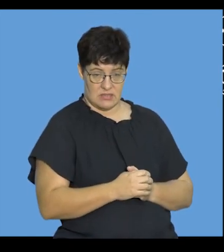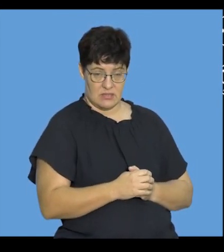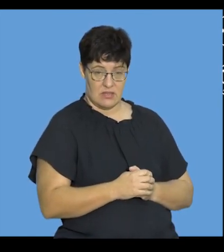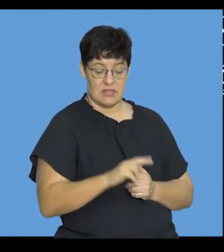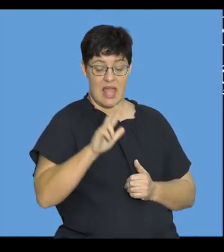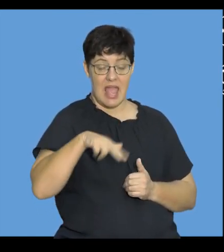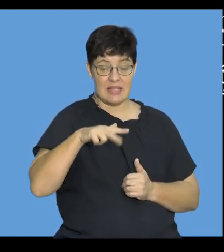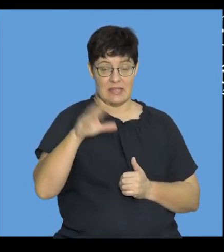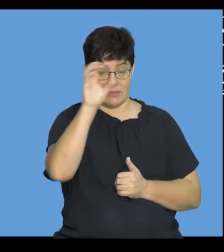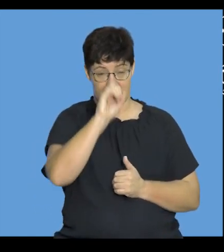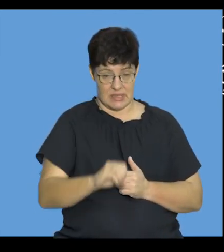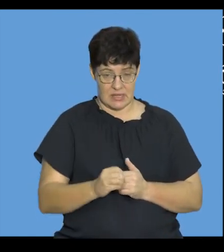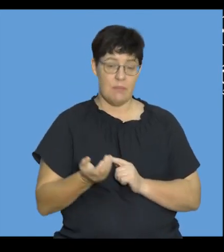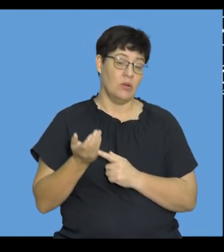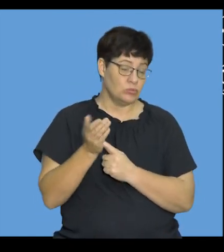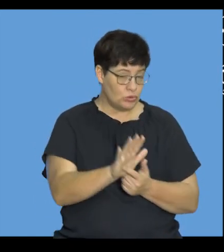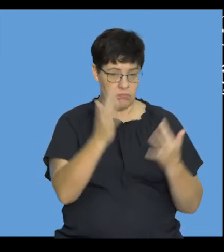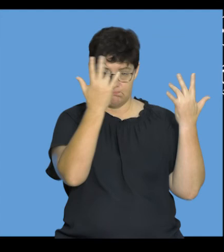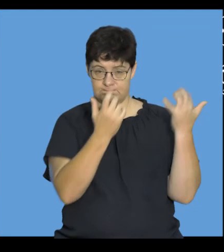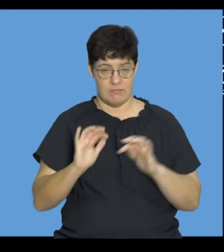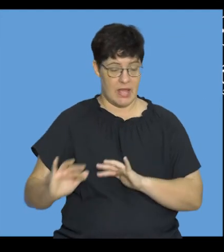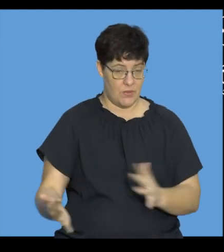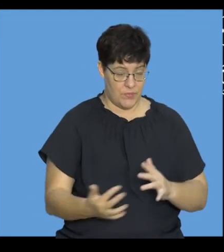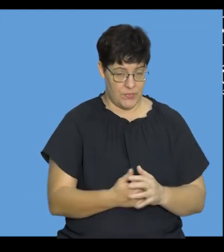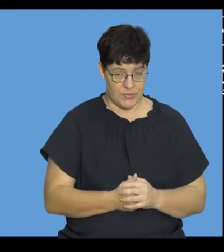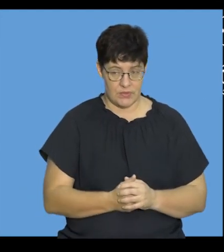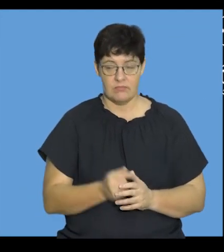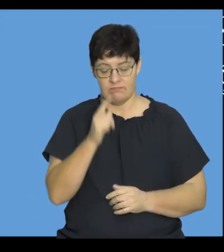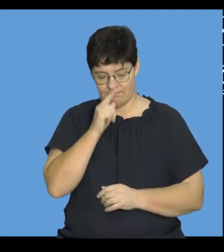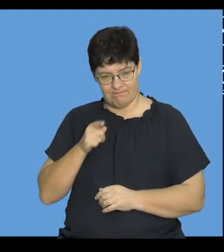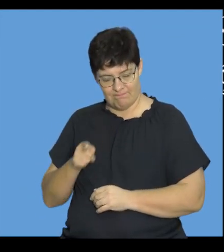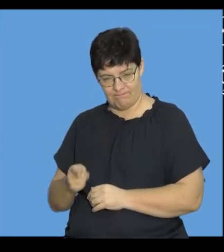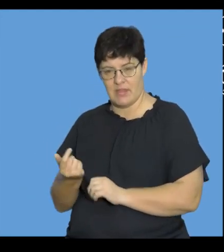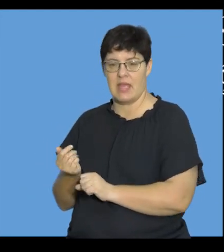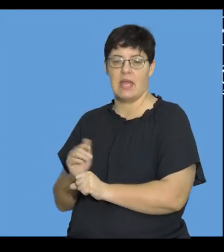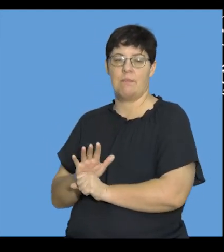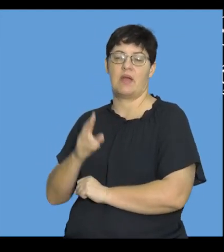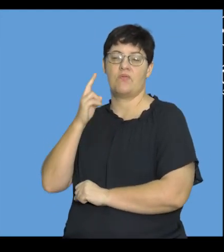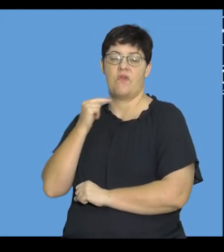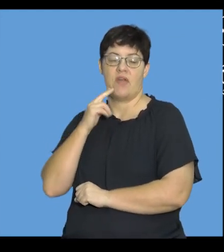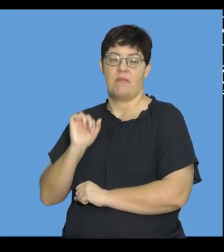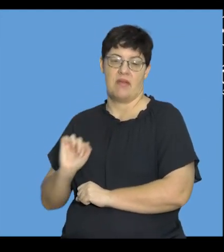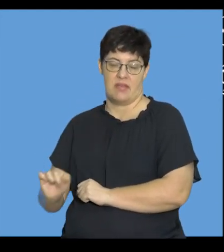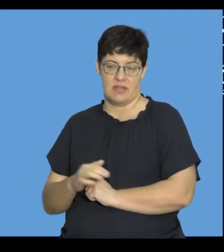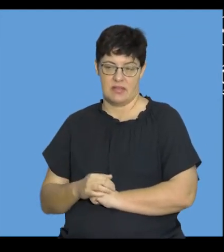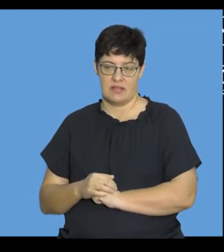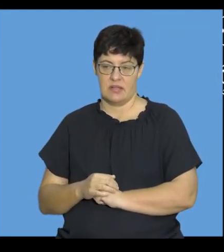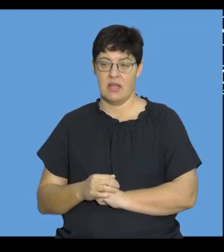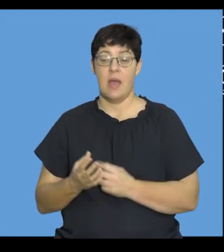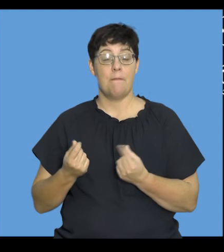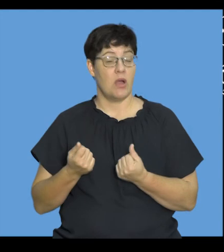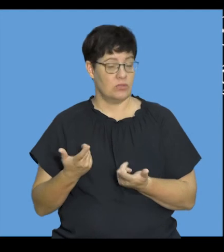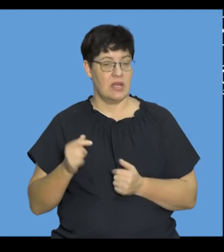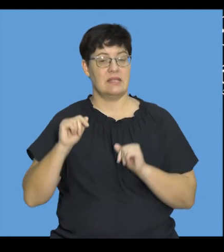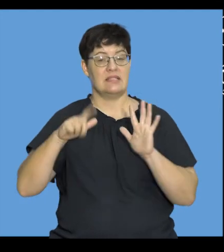I've shown you the calculation. There you can see it impacts on my November, and the figure is